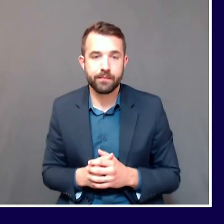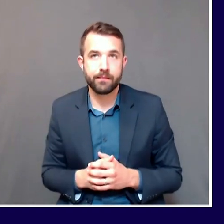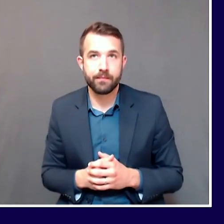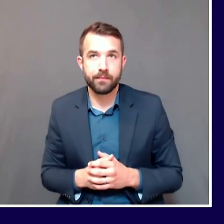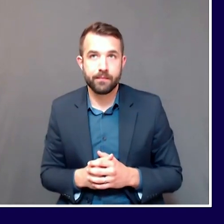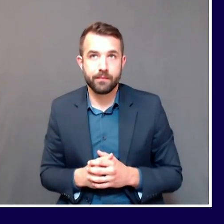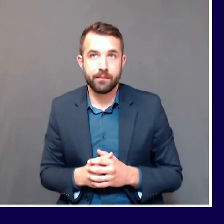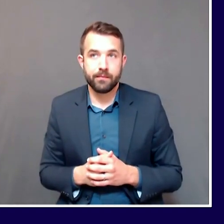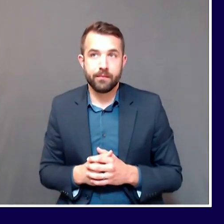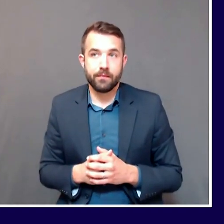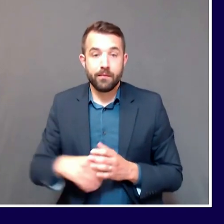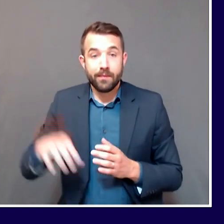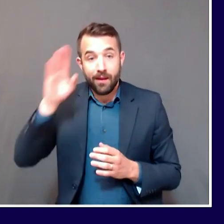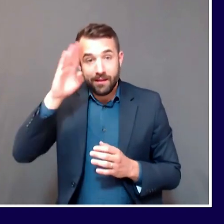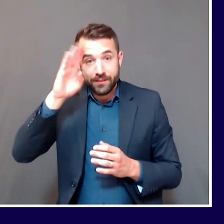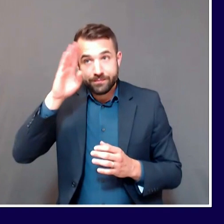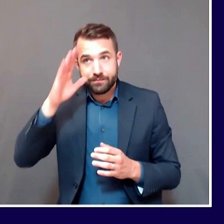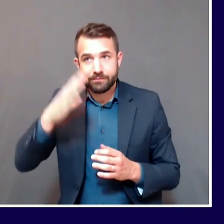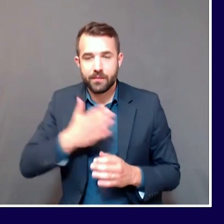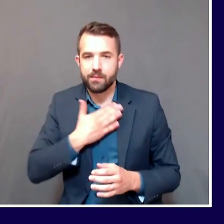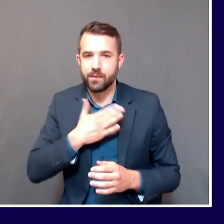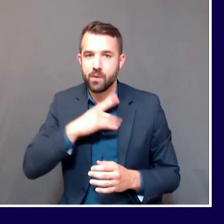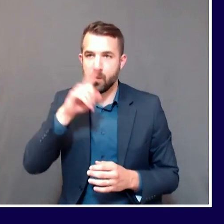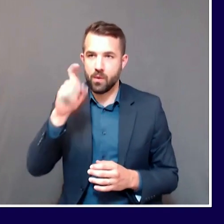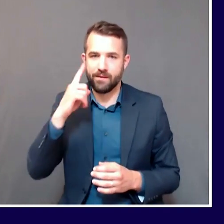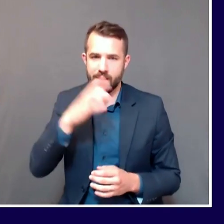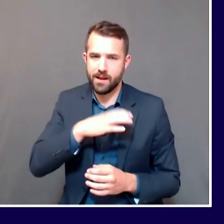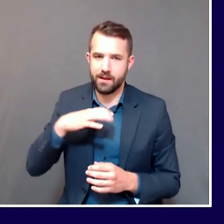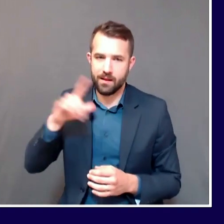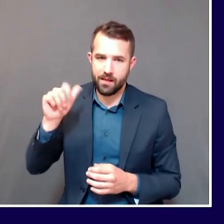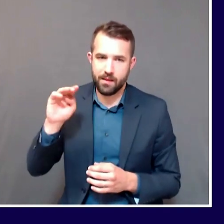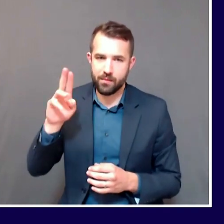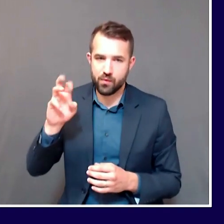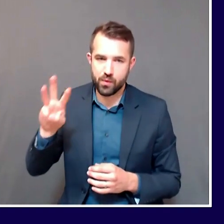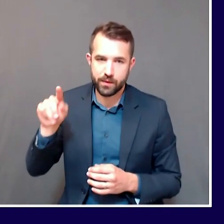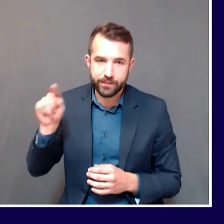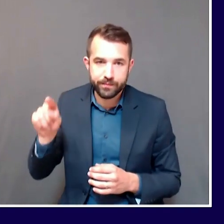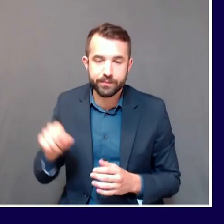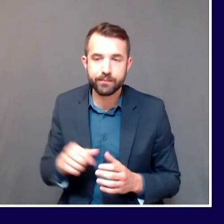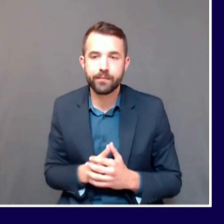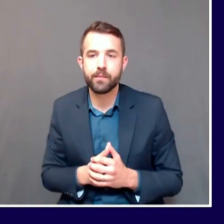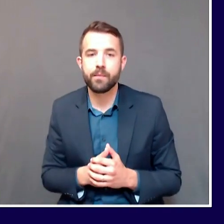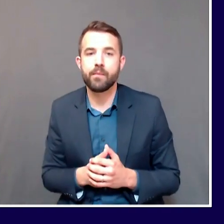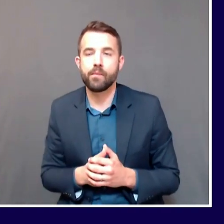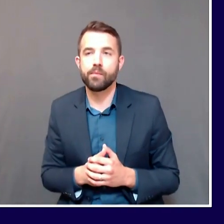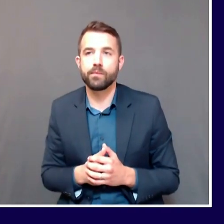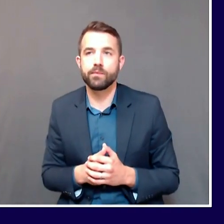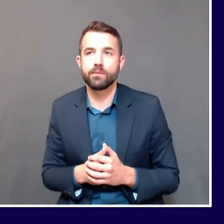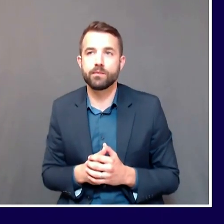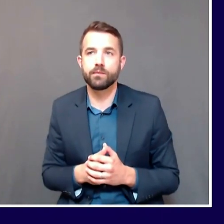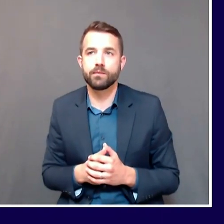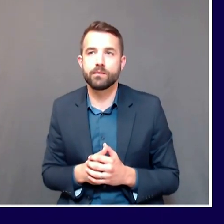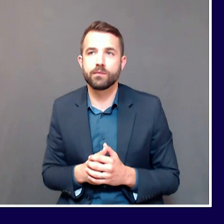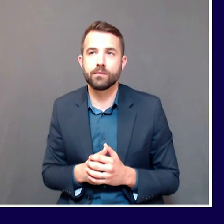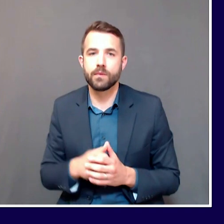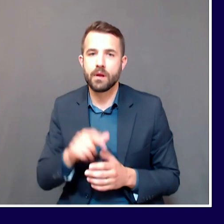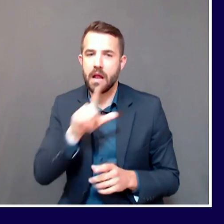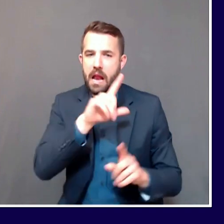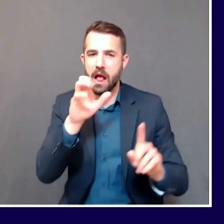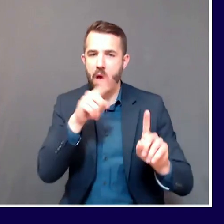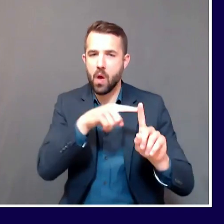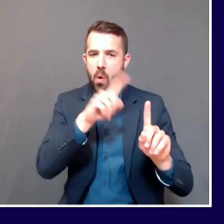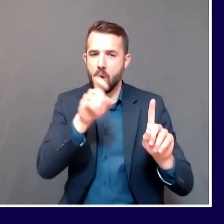Hi, my question is for Commissioner Lambrou. You kind of touched on this a little bit with Lee before, but you said that you